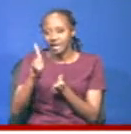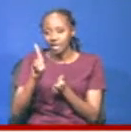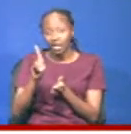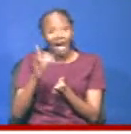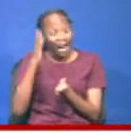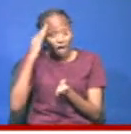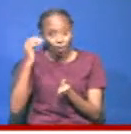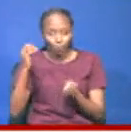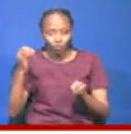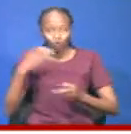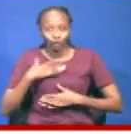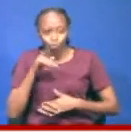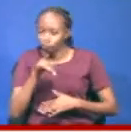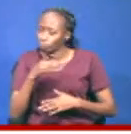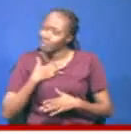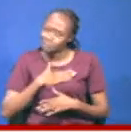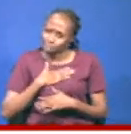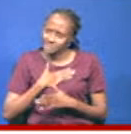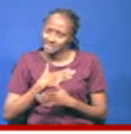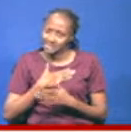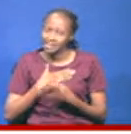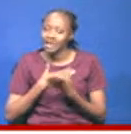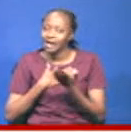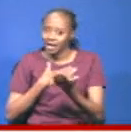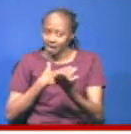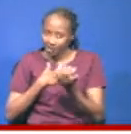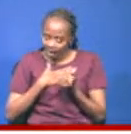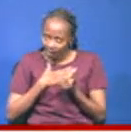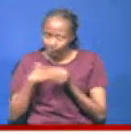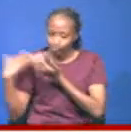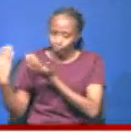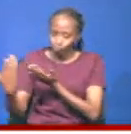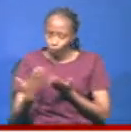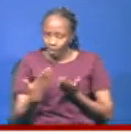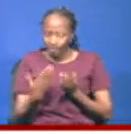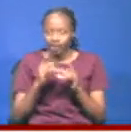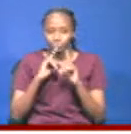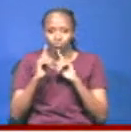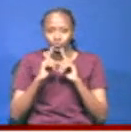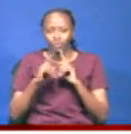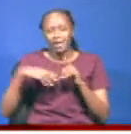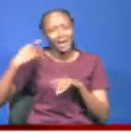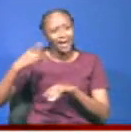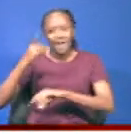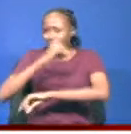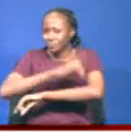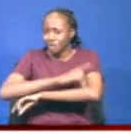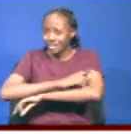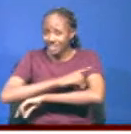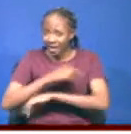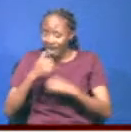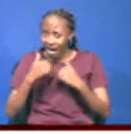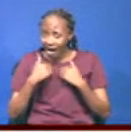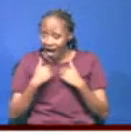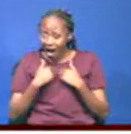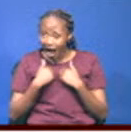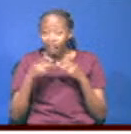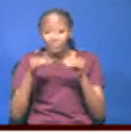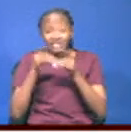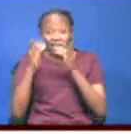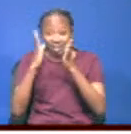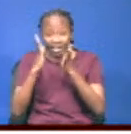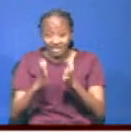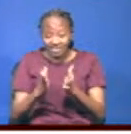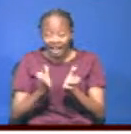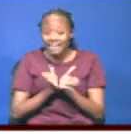Tedros, but please let me welcome you to say one or two things. It is not every day that the Director General of the